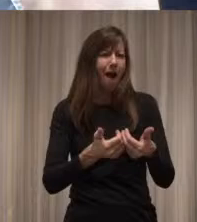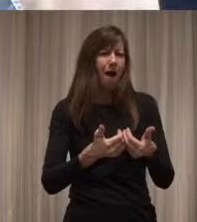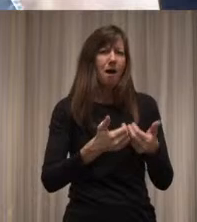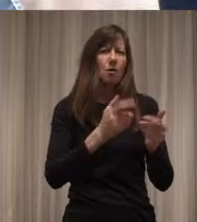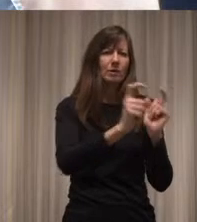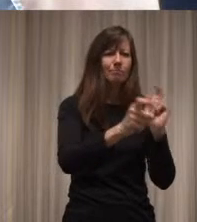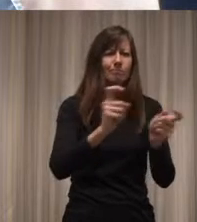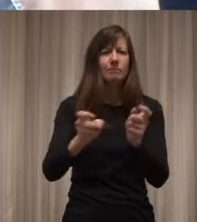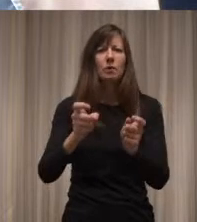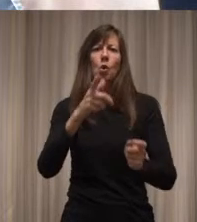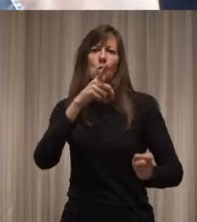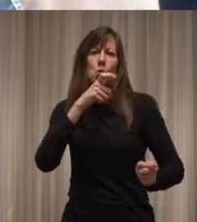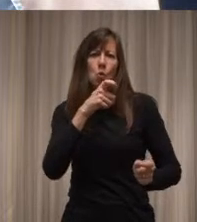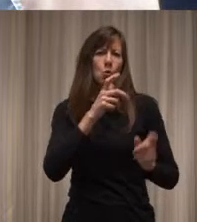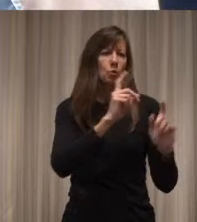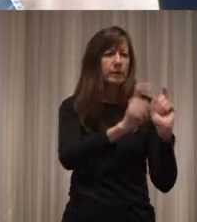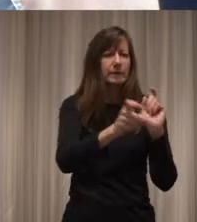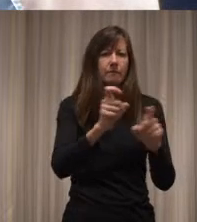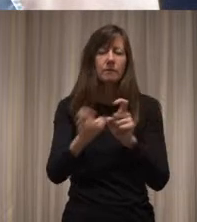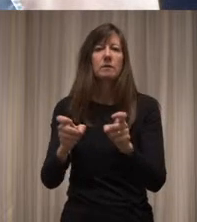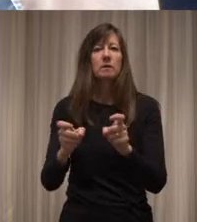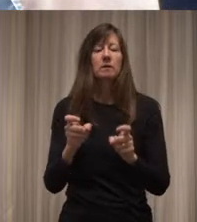to many and that there are a lot of questions.